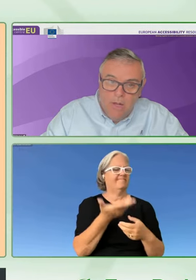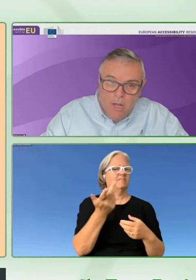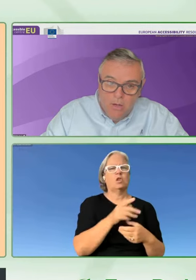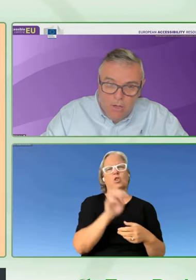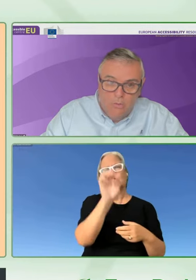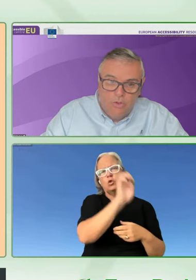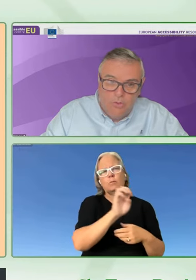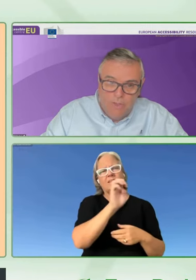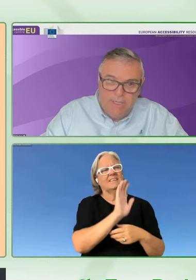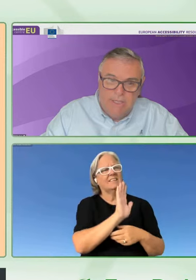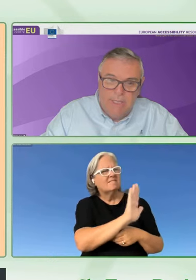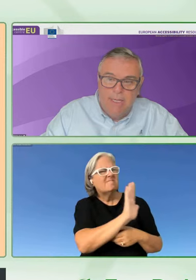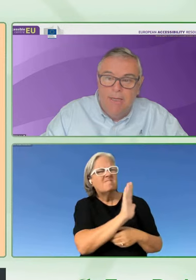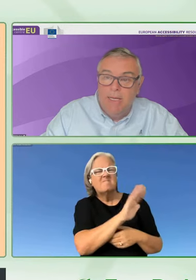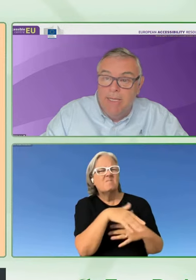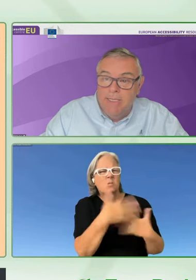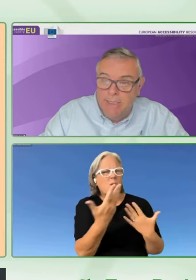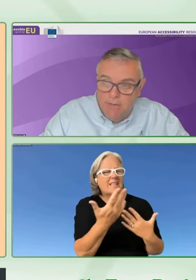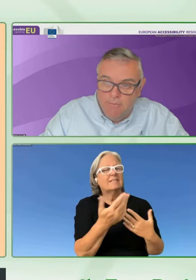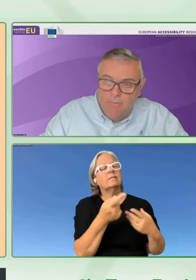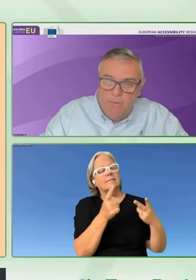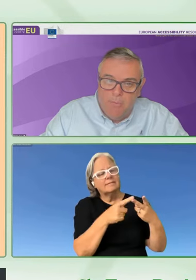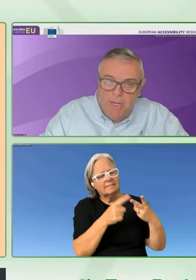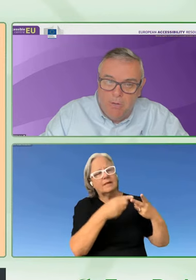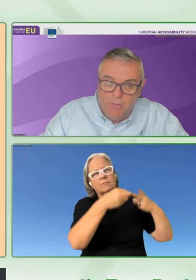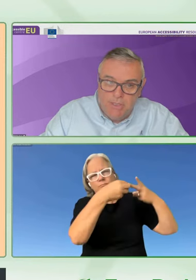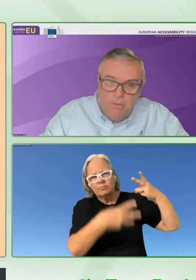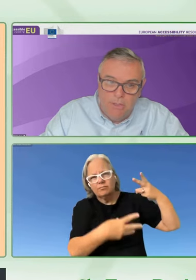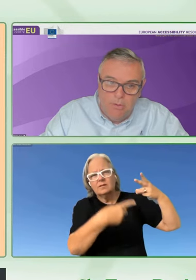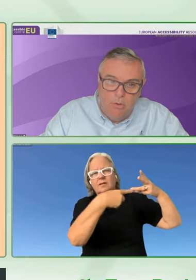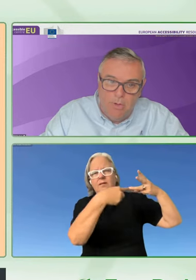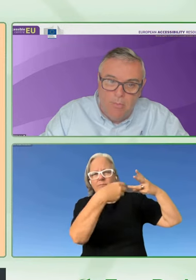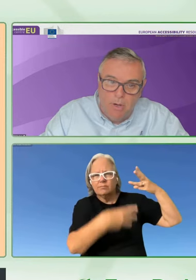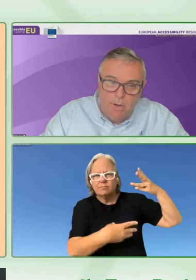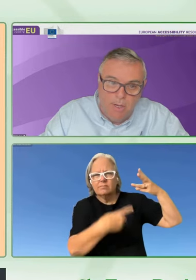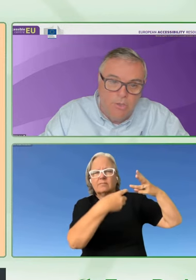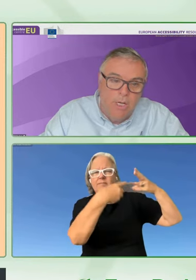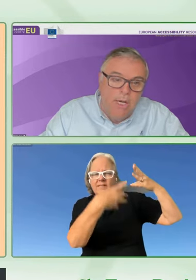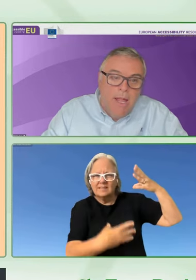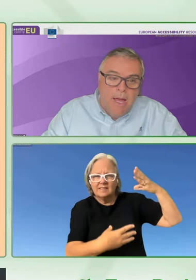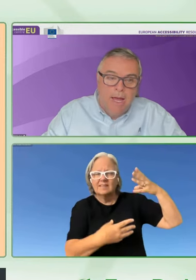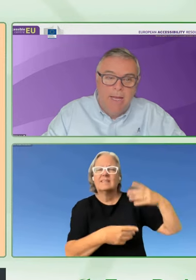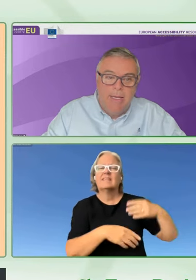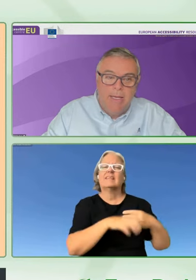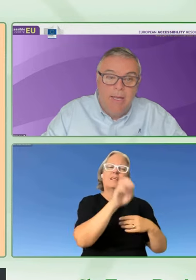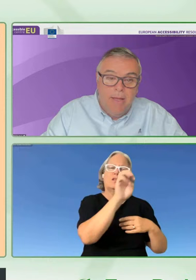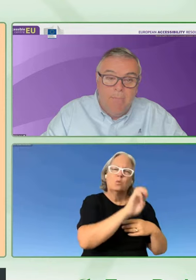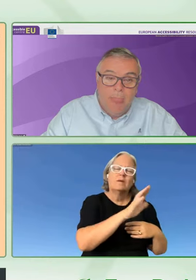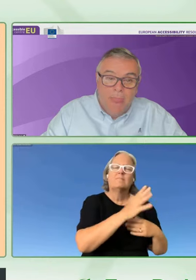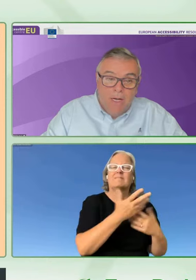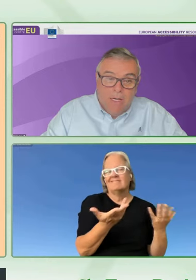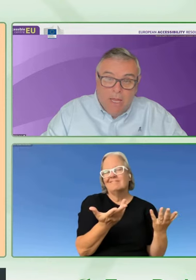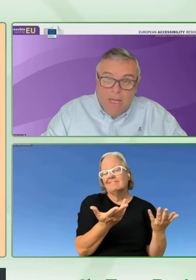We are close to this initiative of the European Commission, the European Bauhaus, and